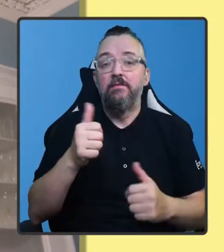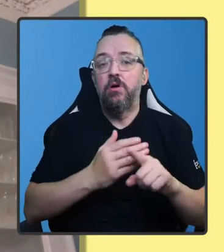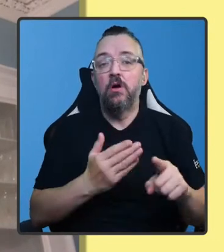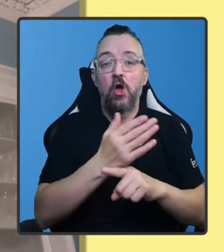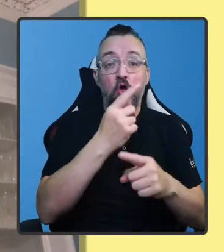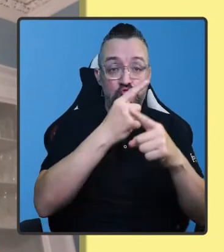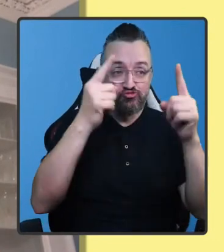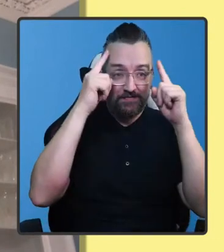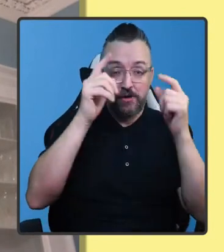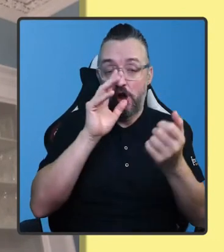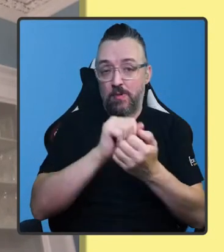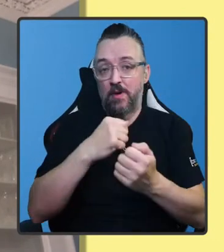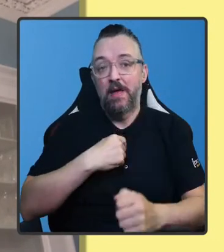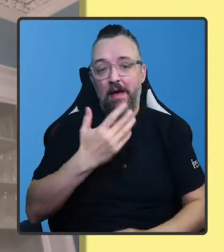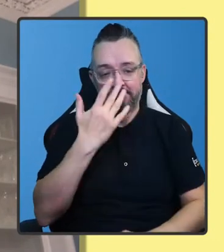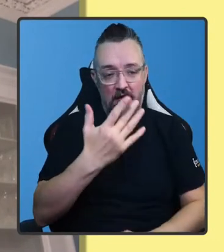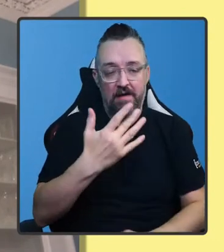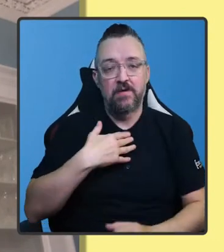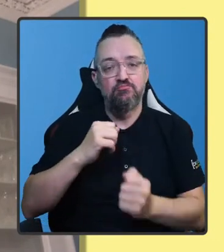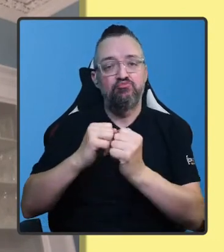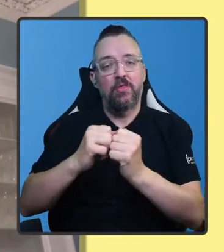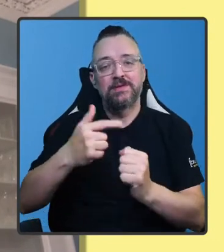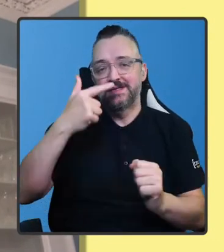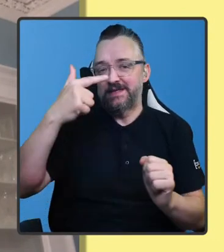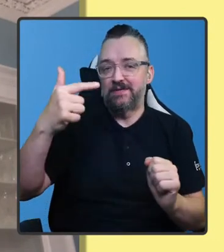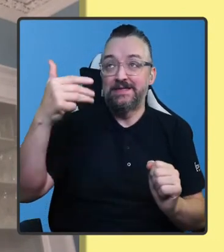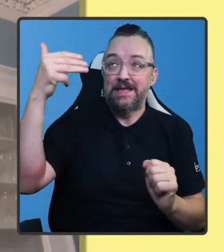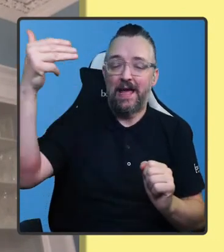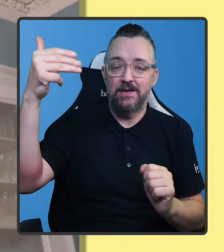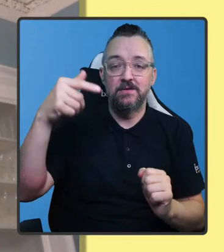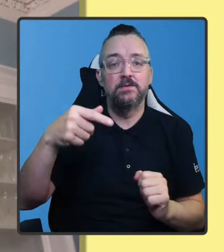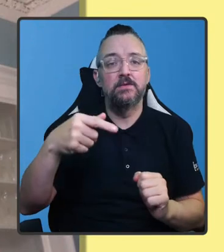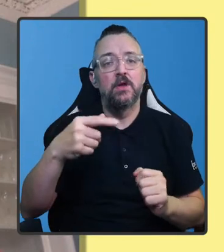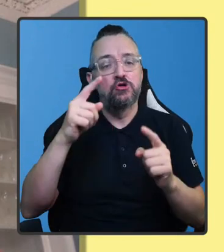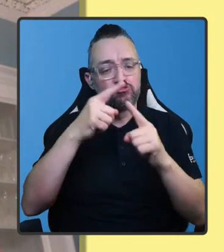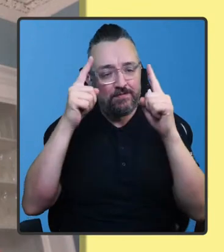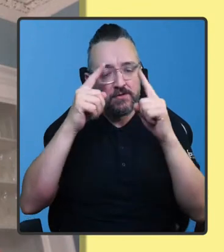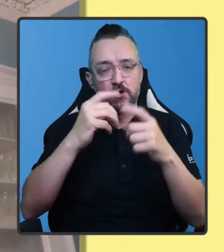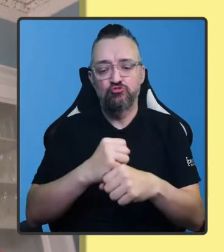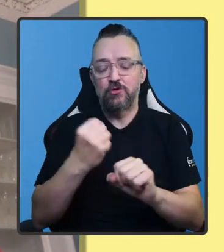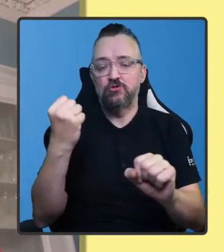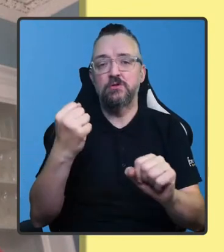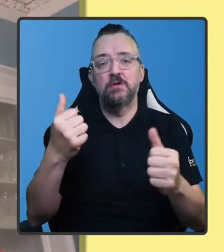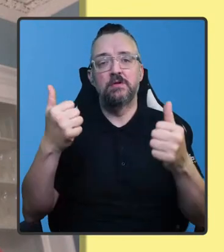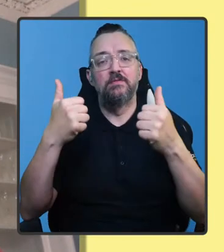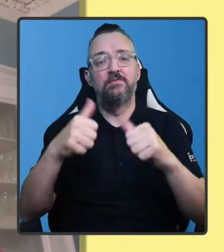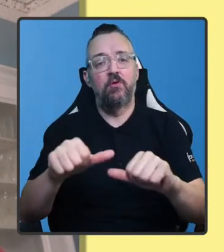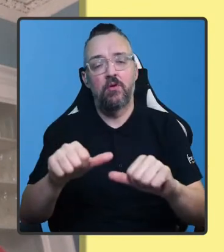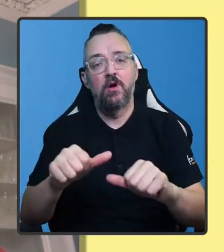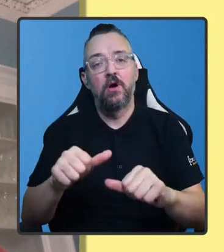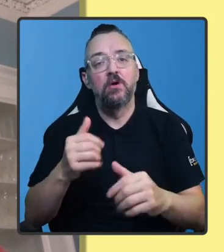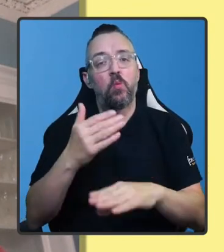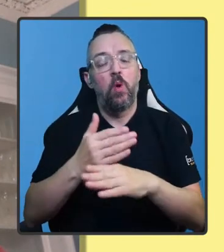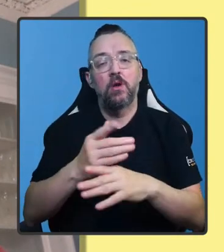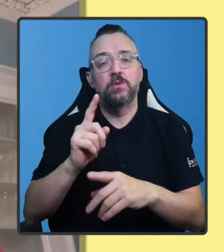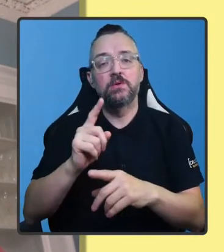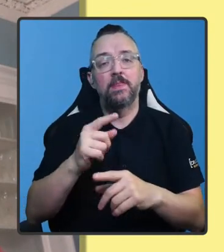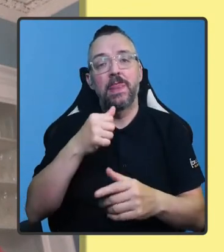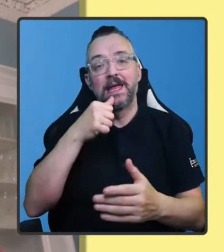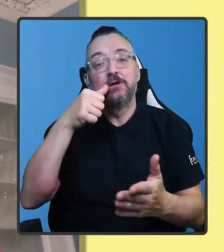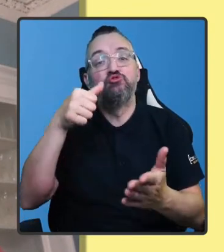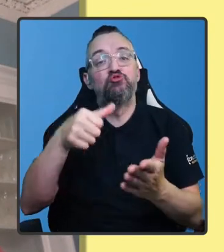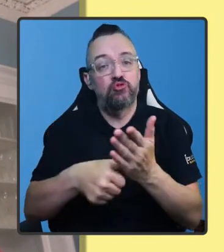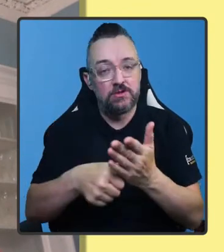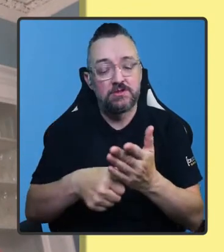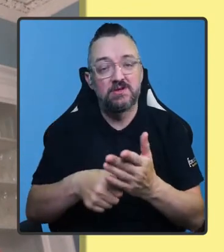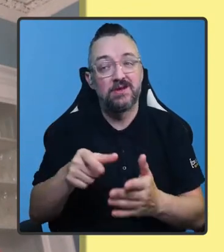five and my brothers were seven and nine. After she graduated, she found a job in an insurance company. Not her first